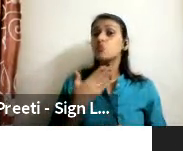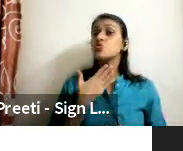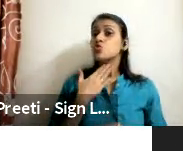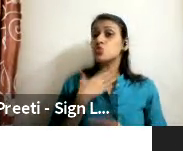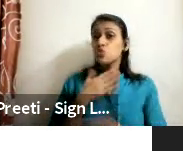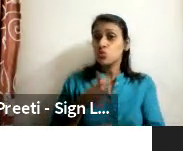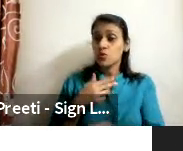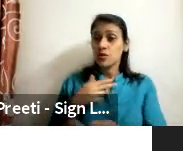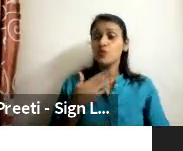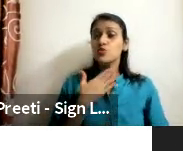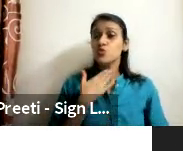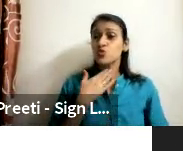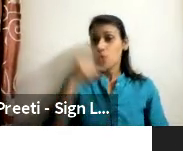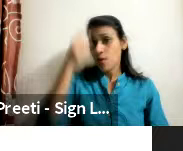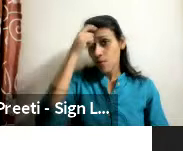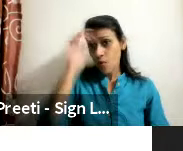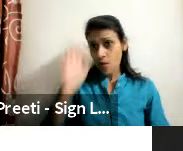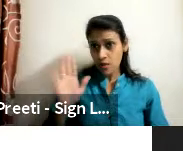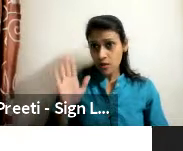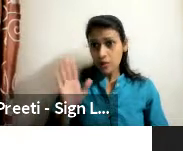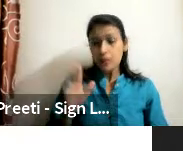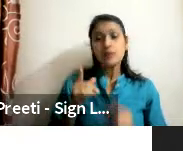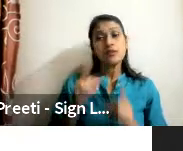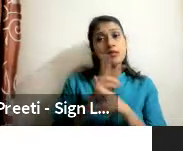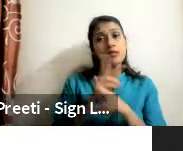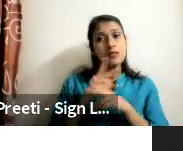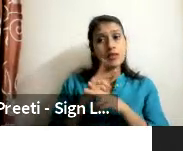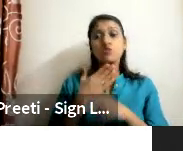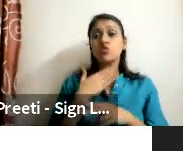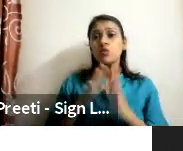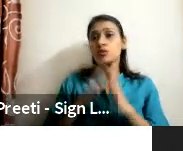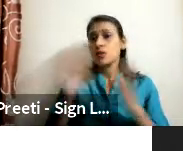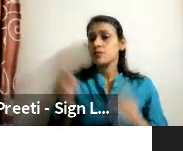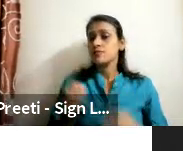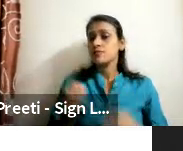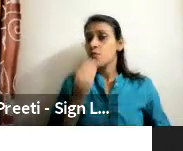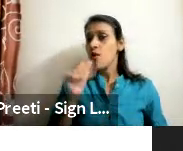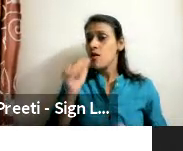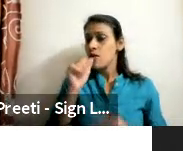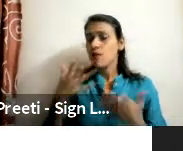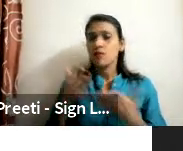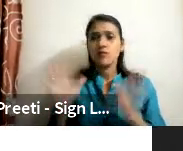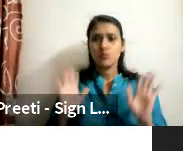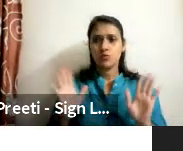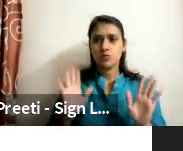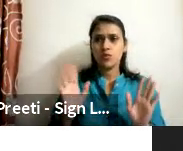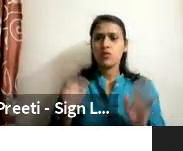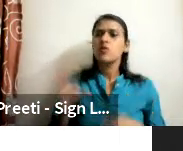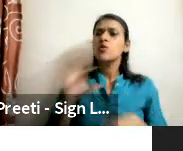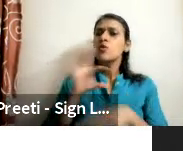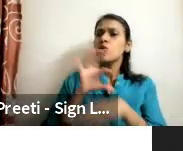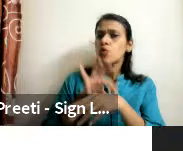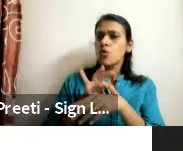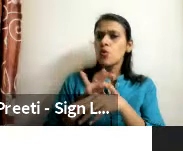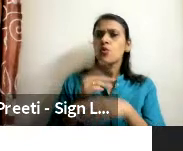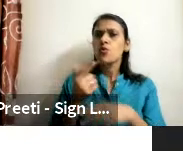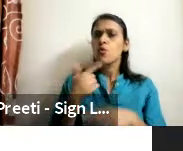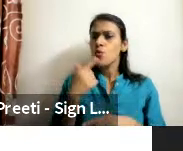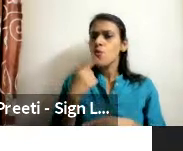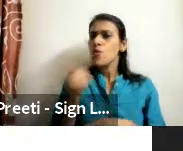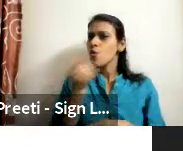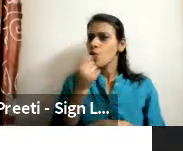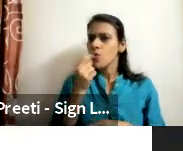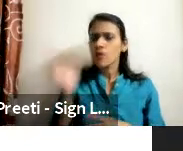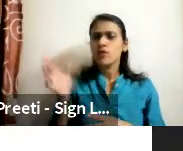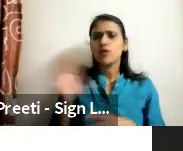may need to see the amount of sugar they are taking. So speak to your your endocrinologist or your